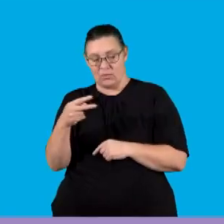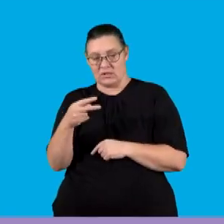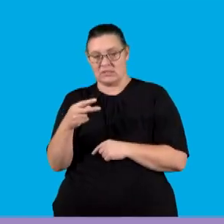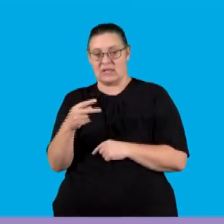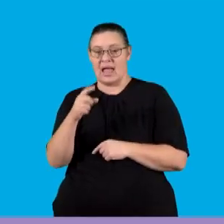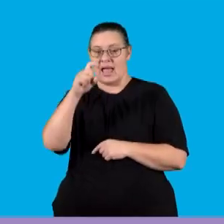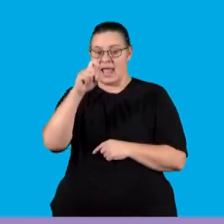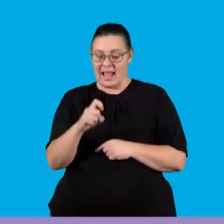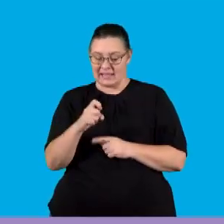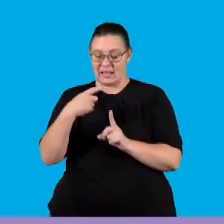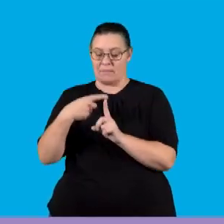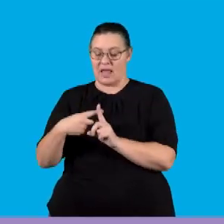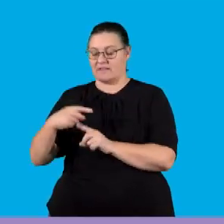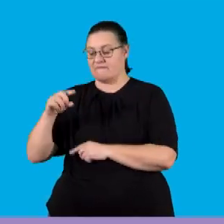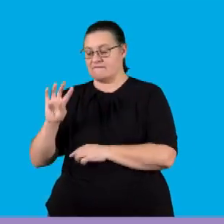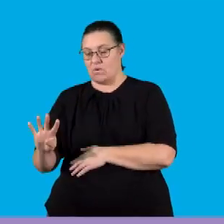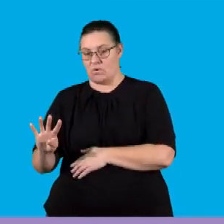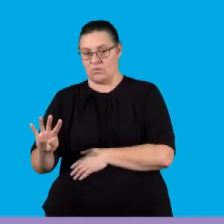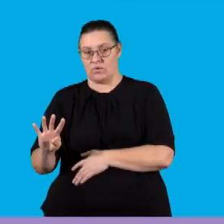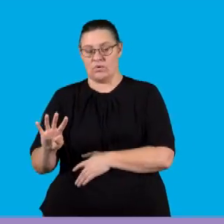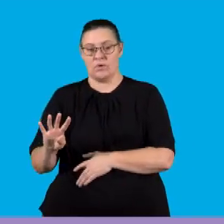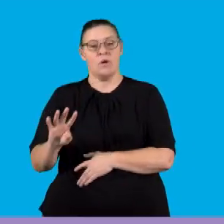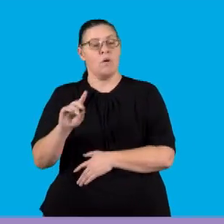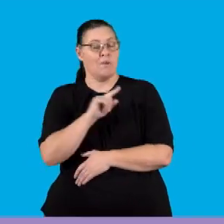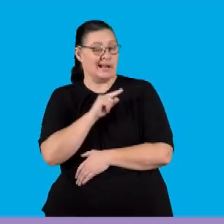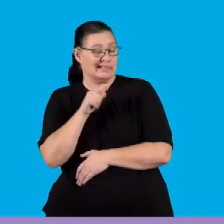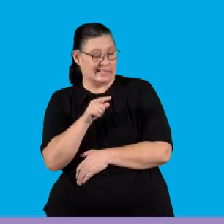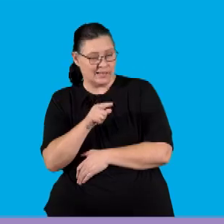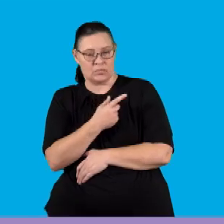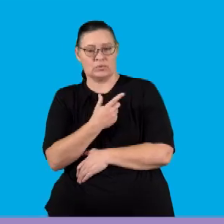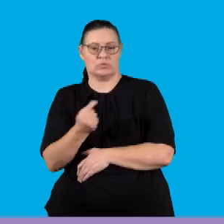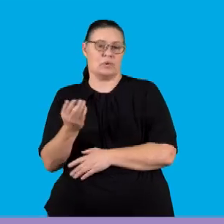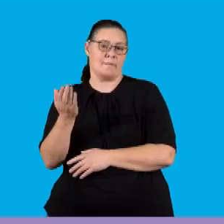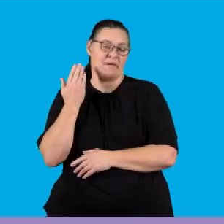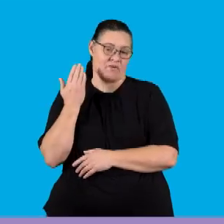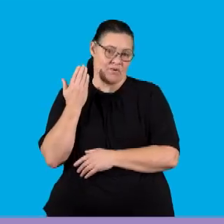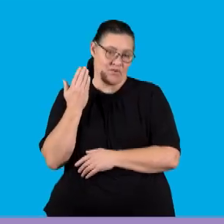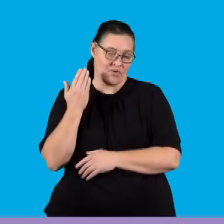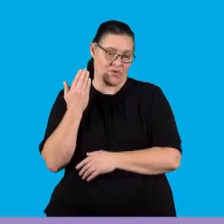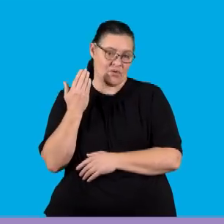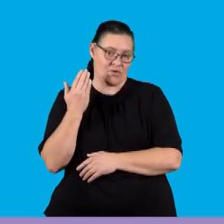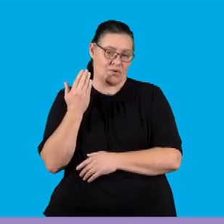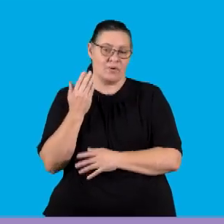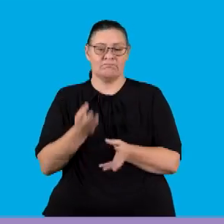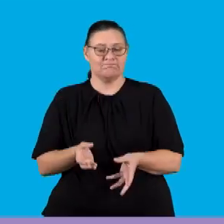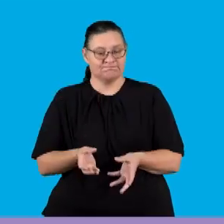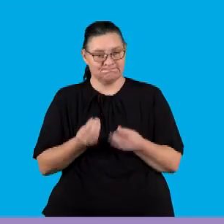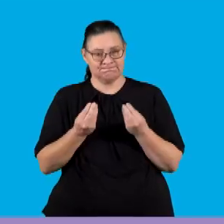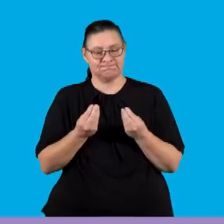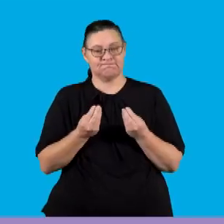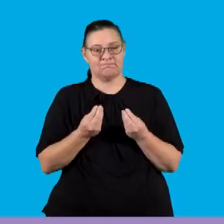the input value plus 4, because that is what we did in the previous to get